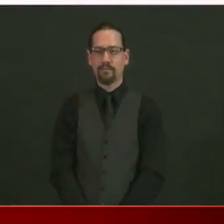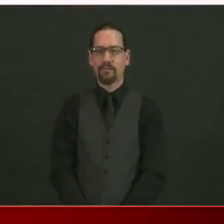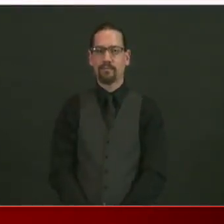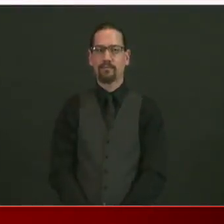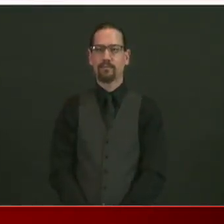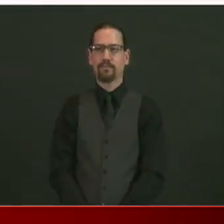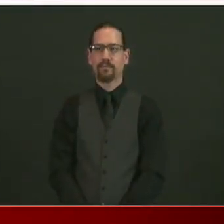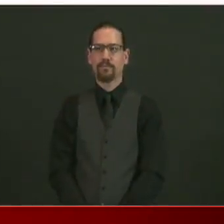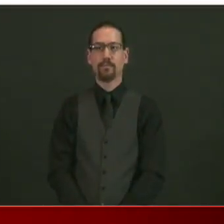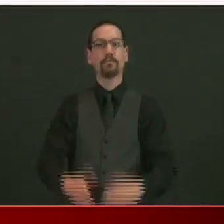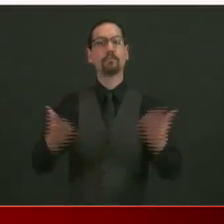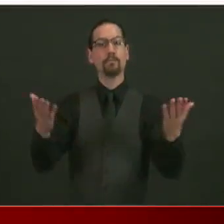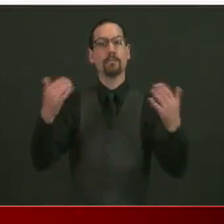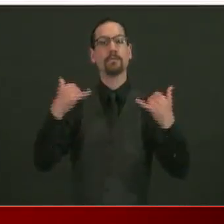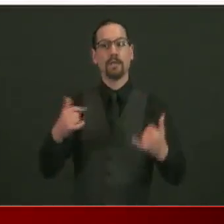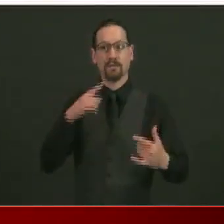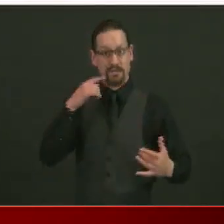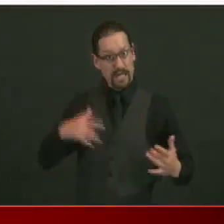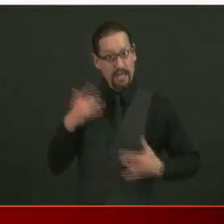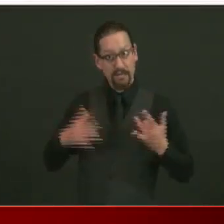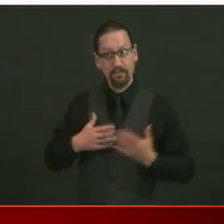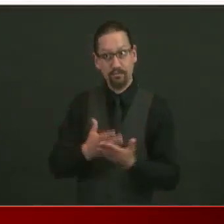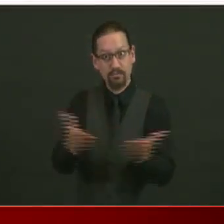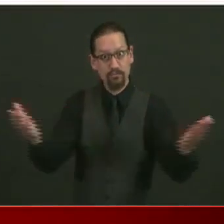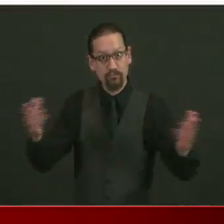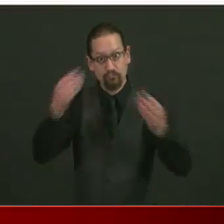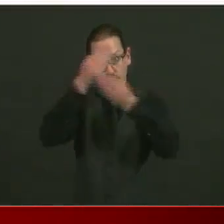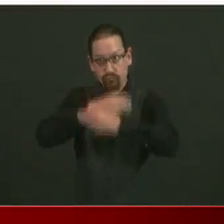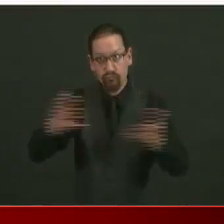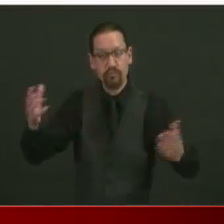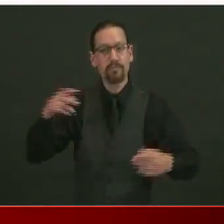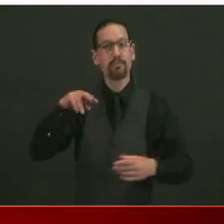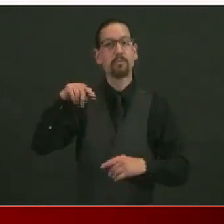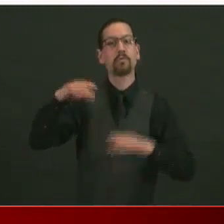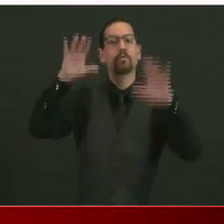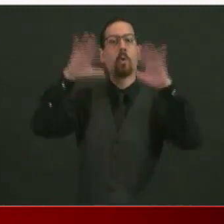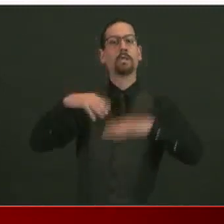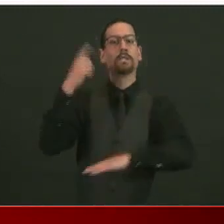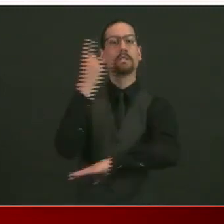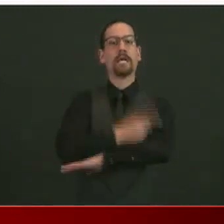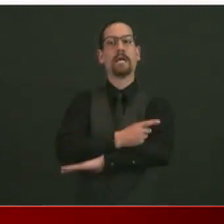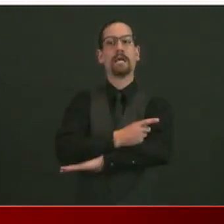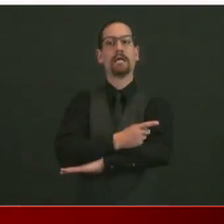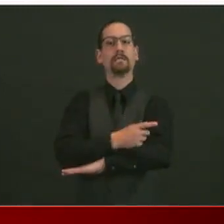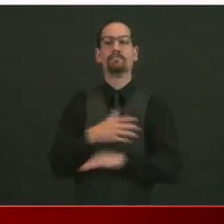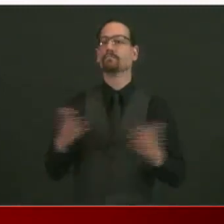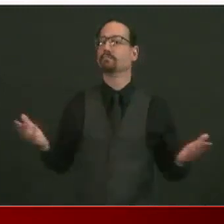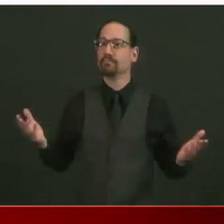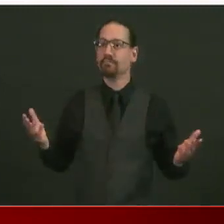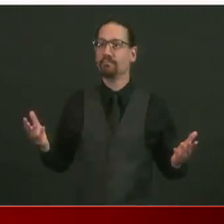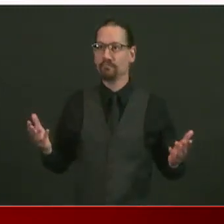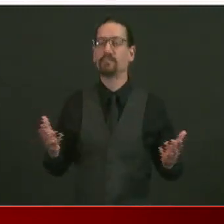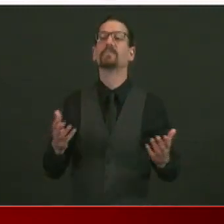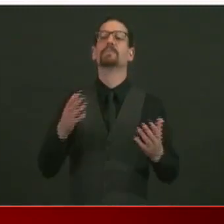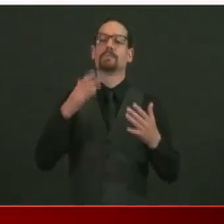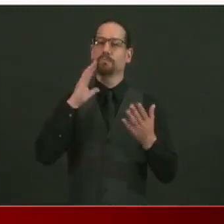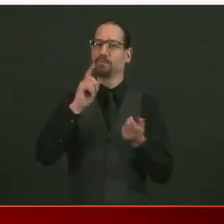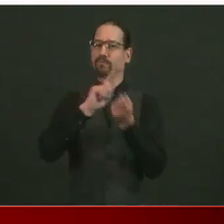news. Snow days will still be determined at the district level, but those will be held through distance